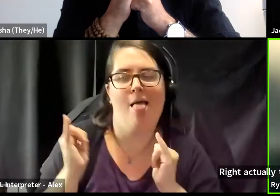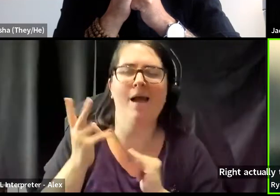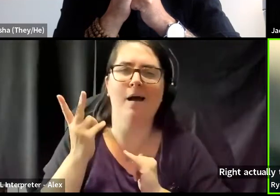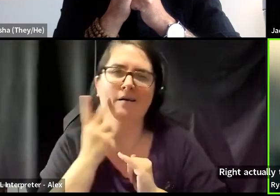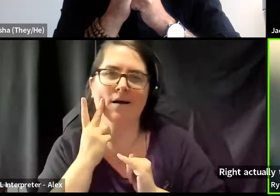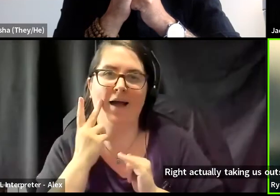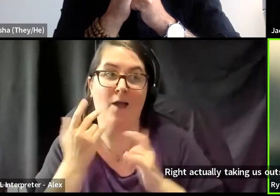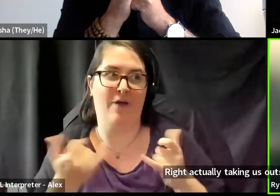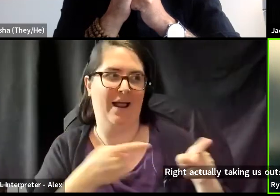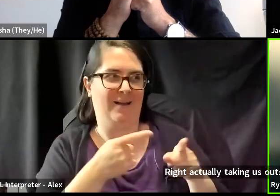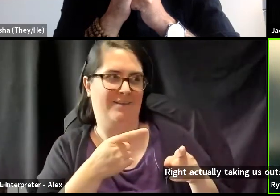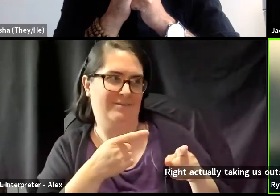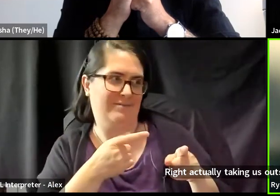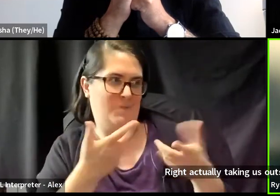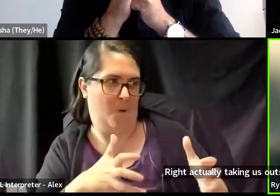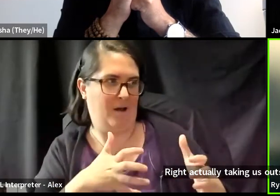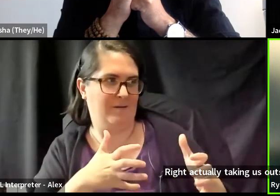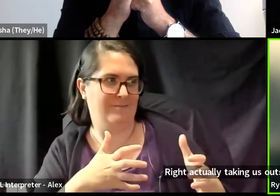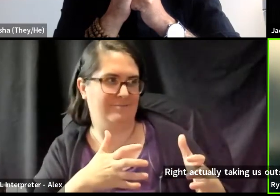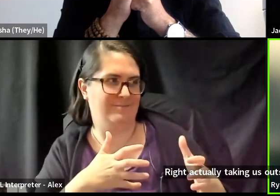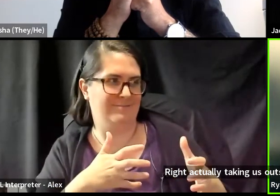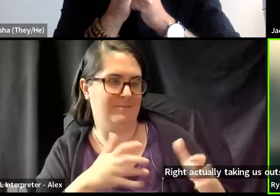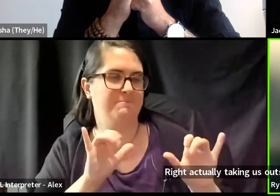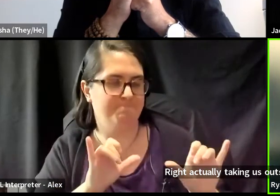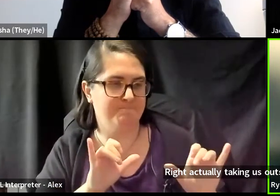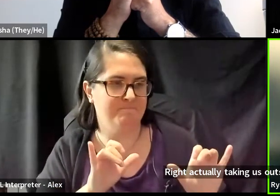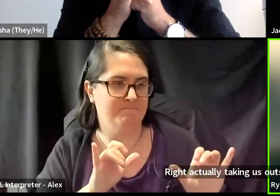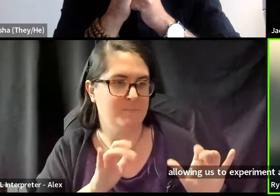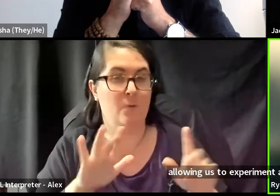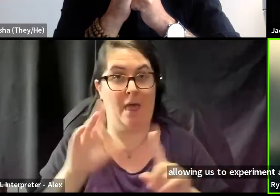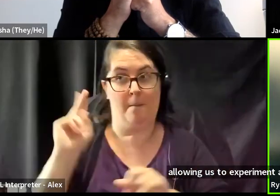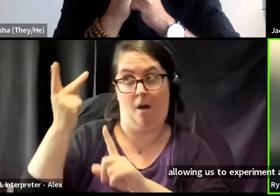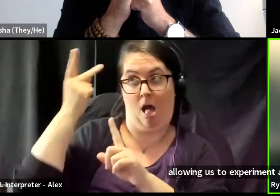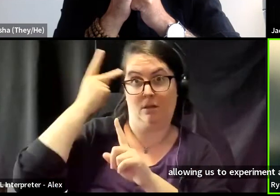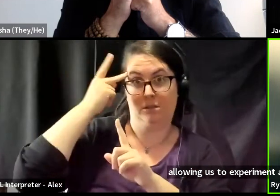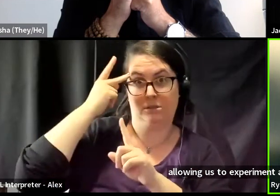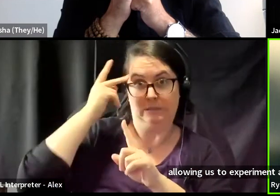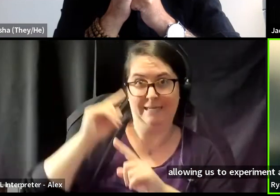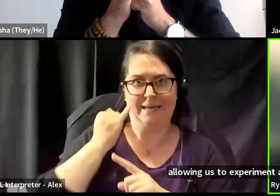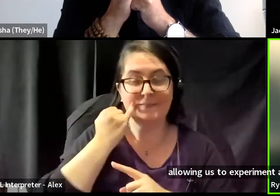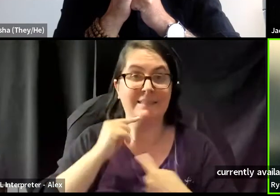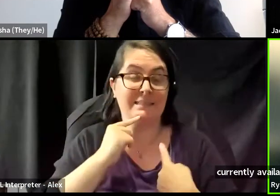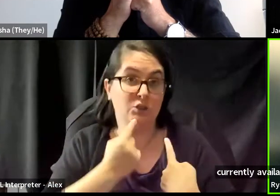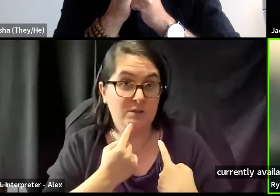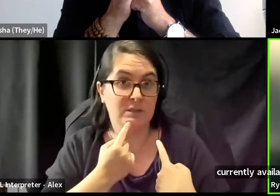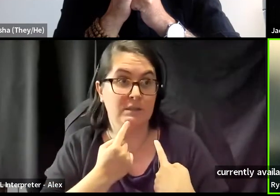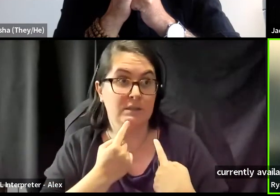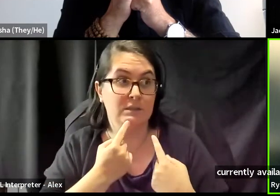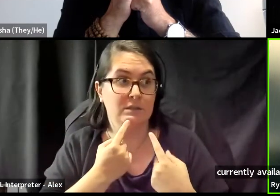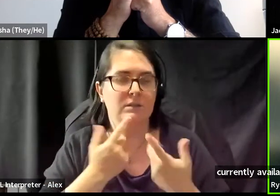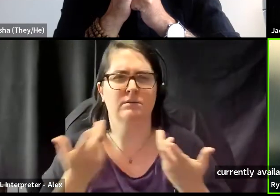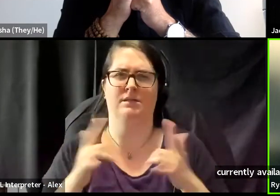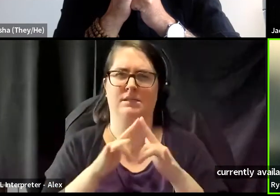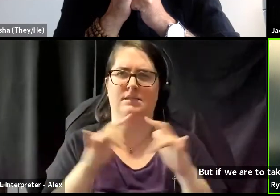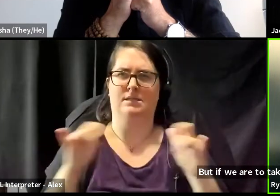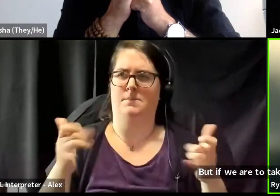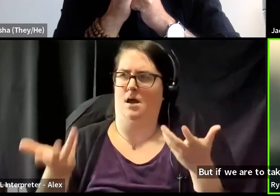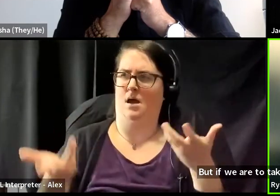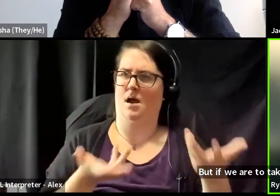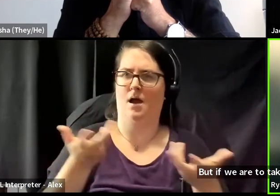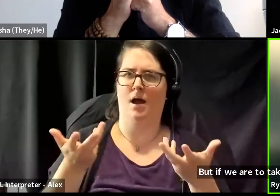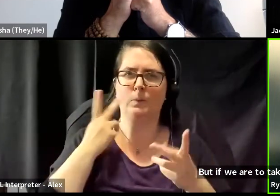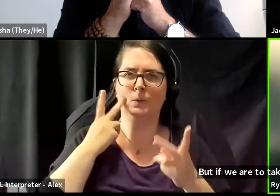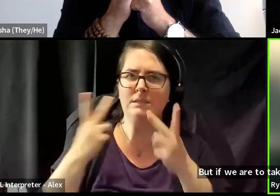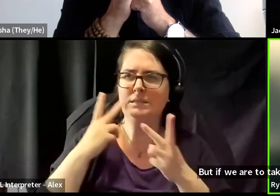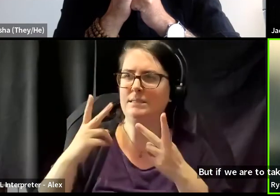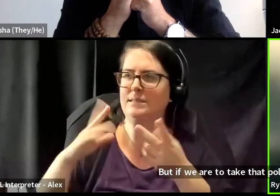currently available, right? But if we are to take that politics seriously, how is it then at the same time we can have people in our community